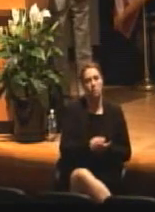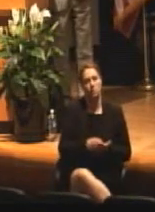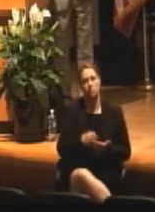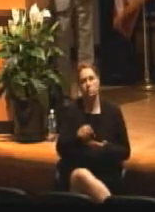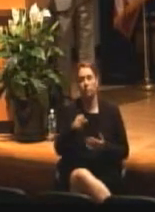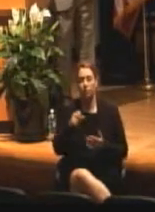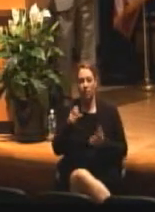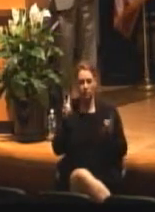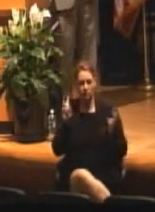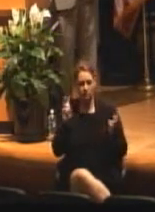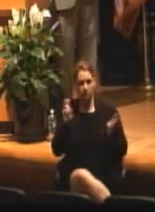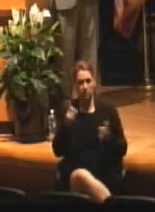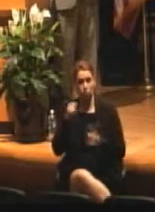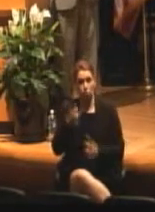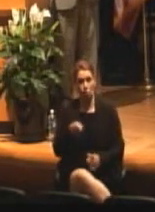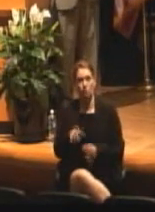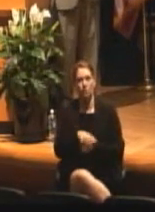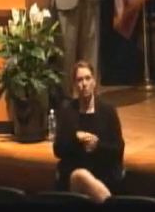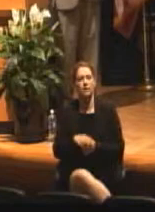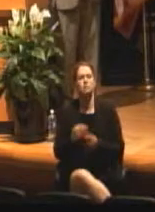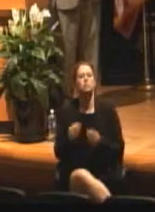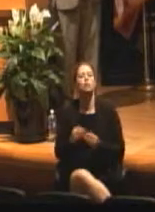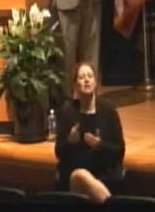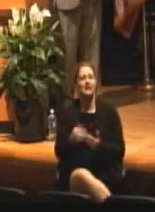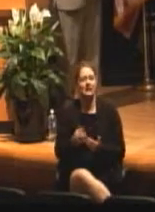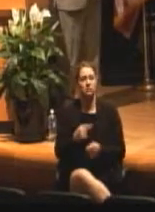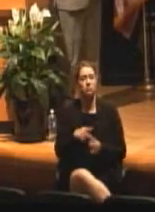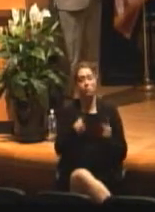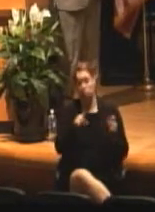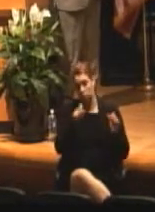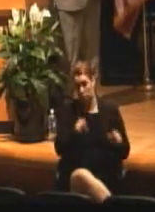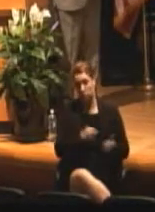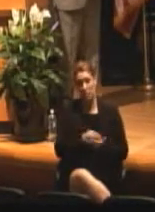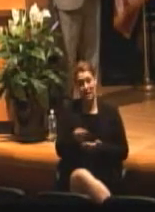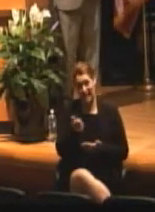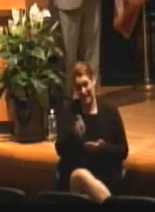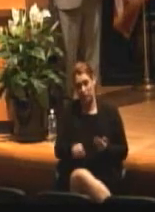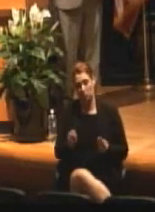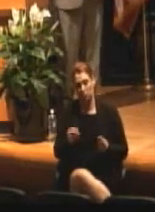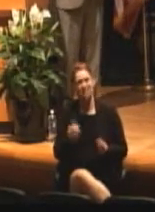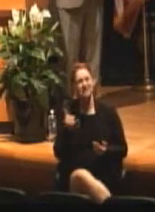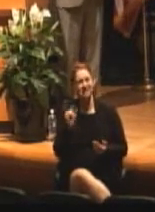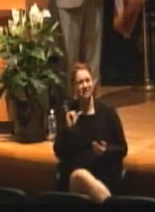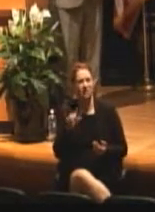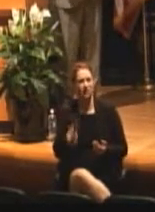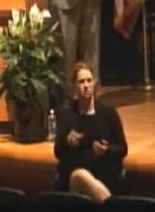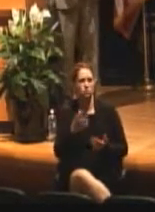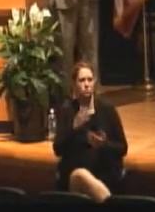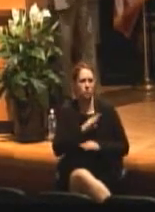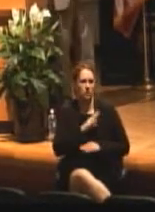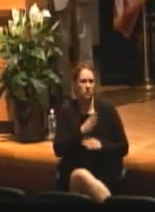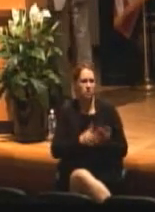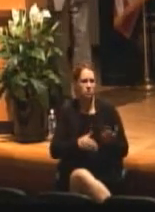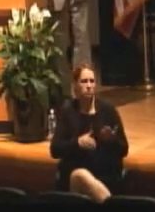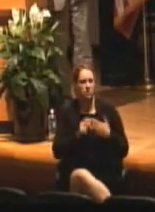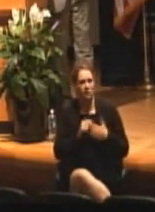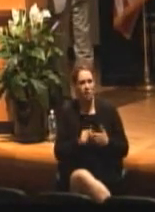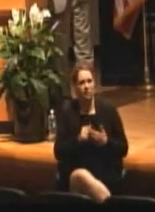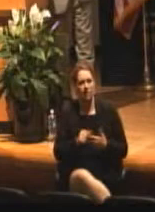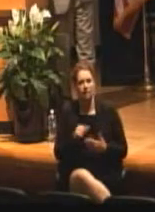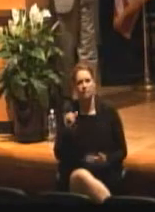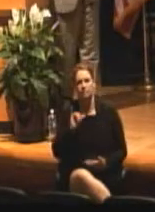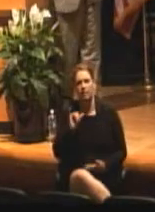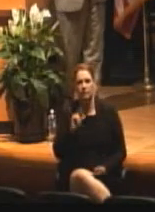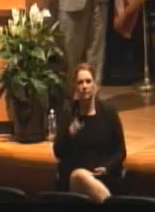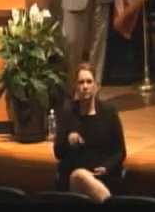easier to get into most of those, but you can buy any property. It still has to meet certain guidelines. So it's got to be, you know,